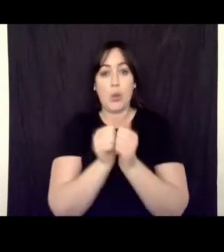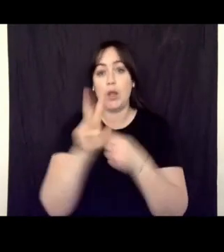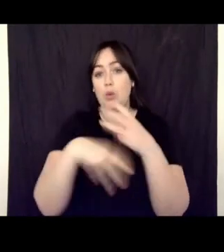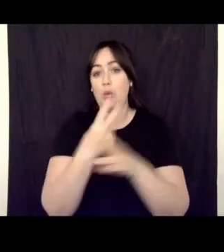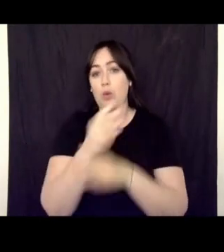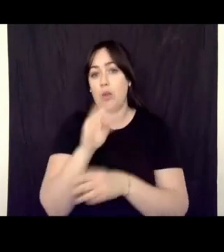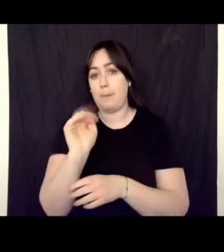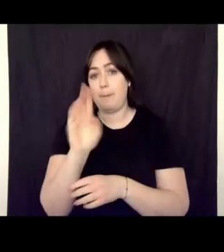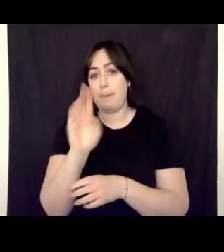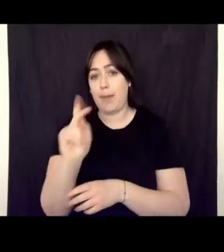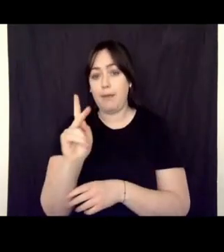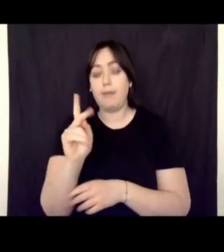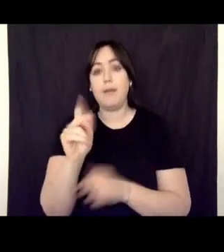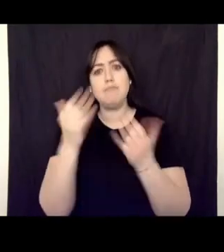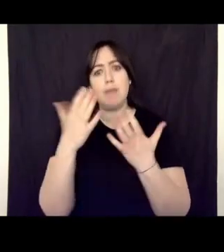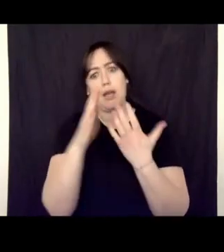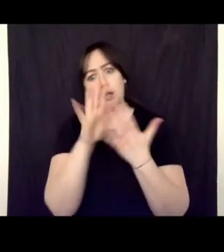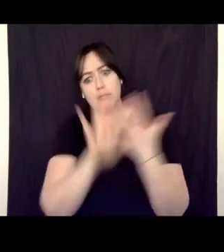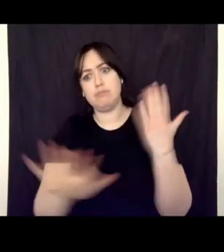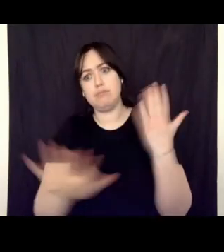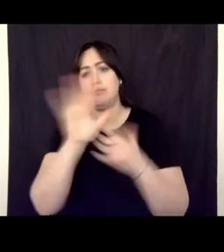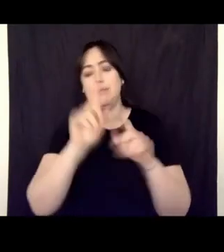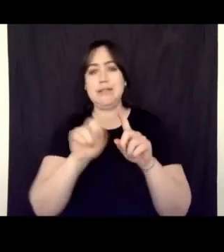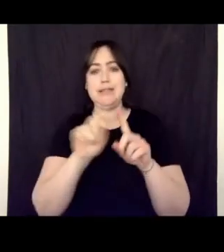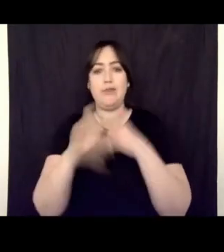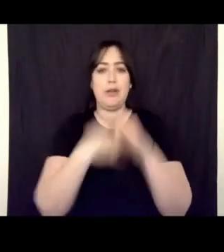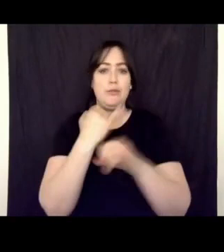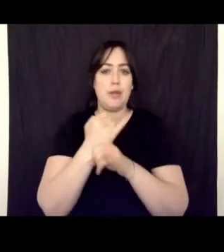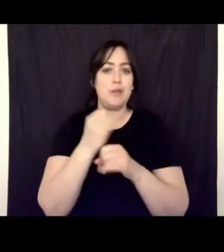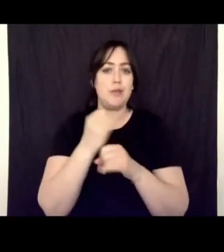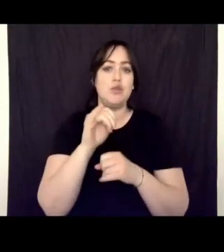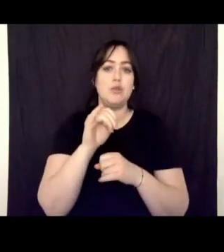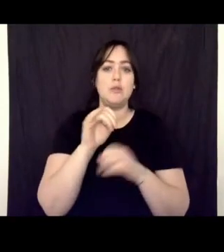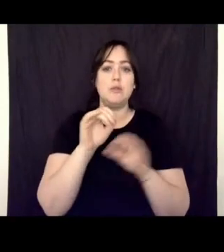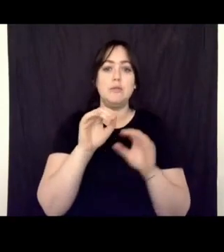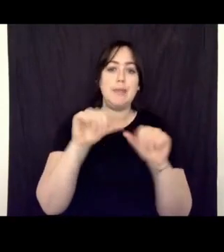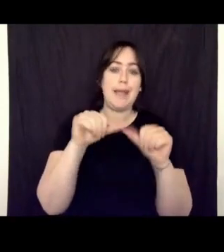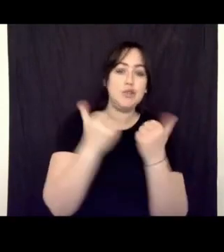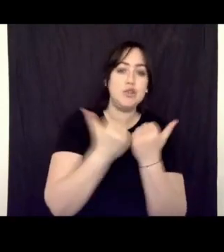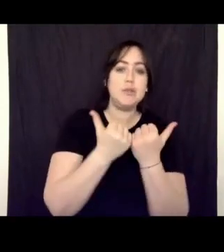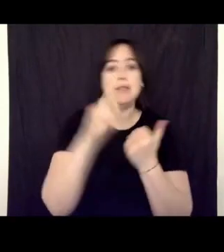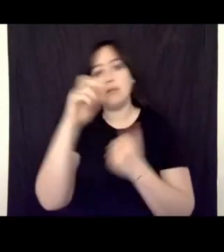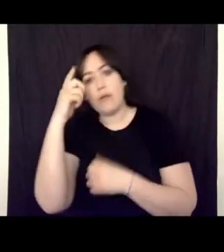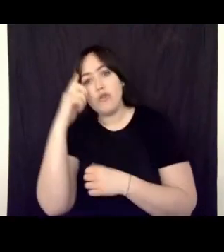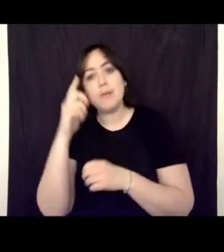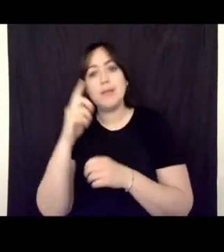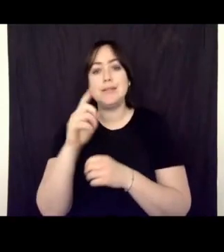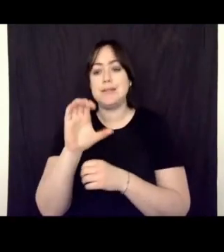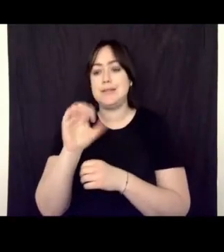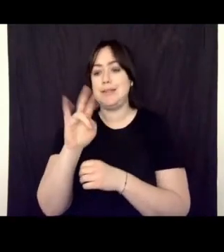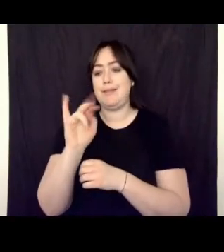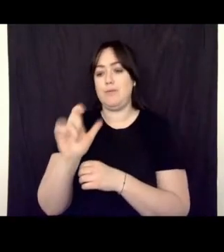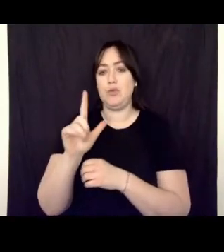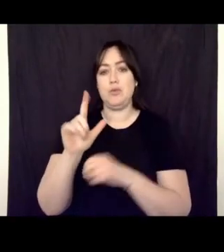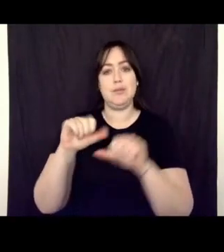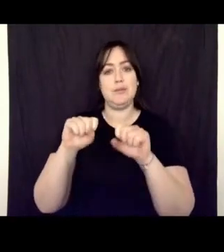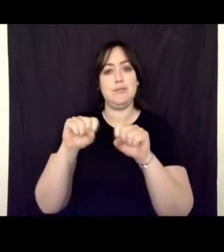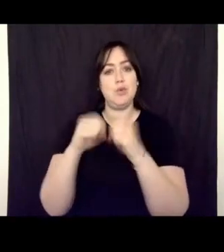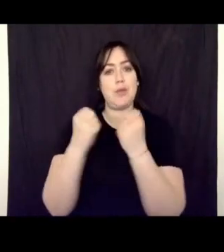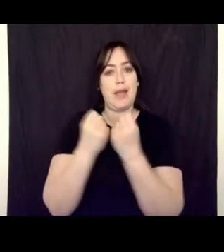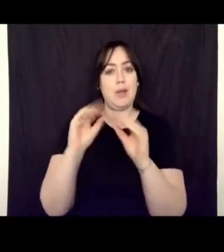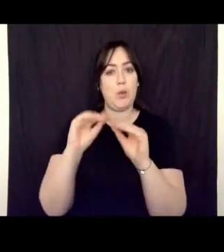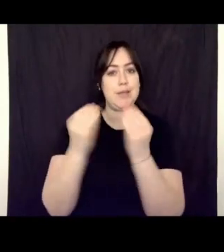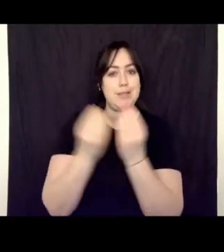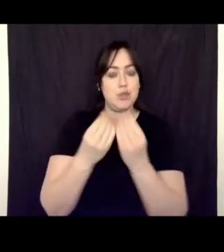of other international development agencies, governments, and civil society organizations. He serves as the chair of